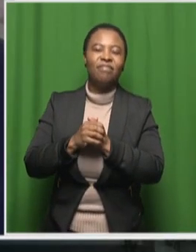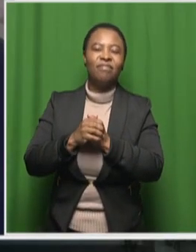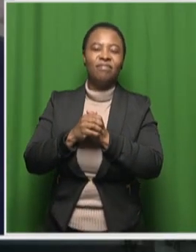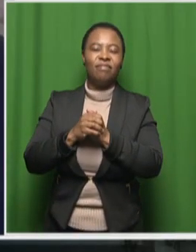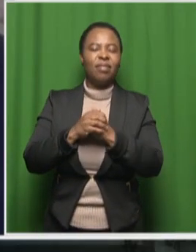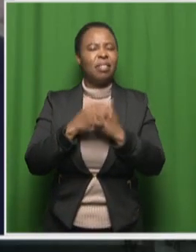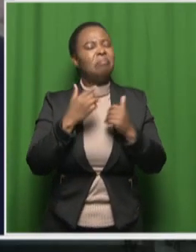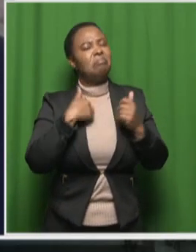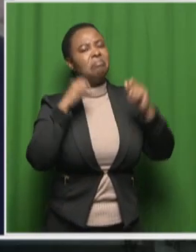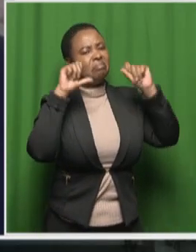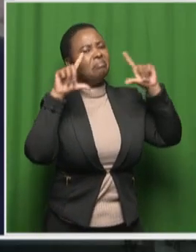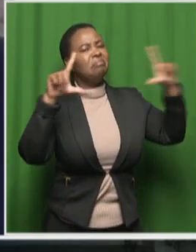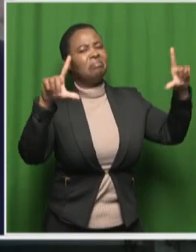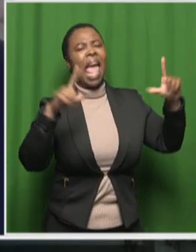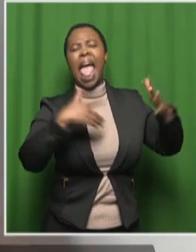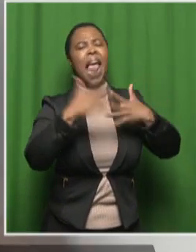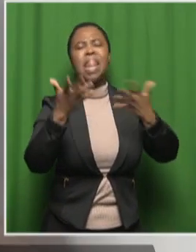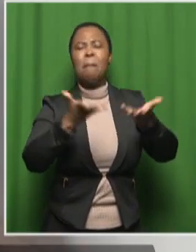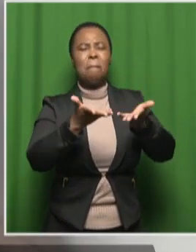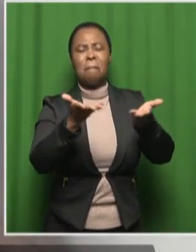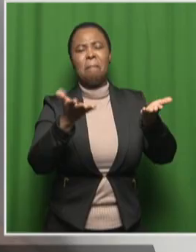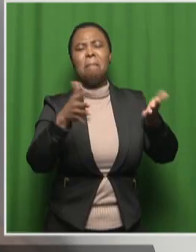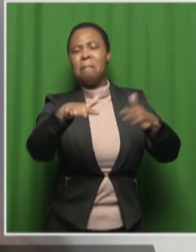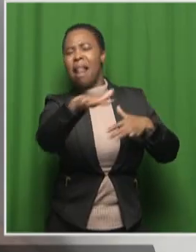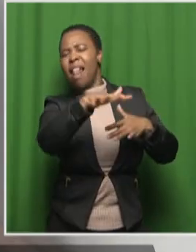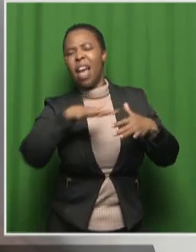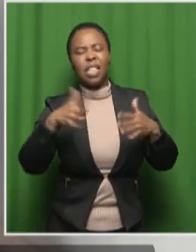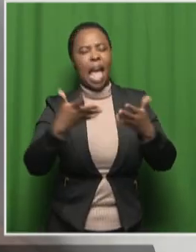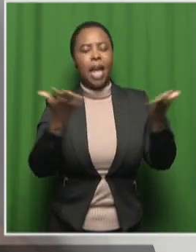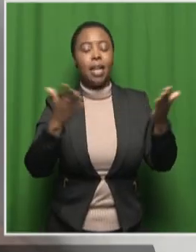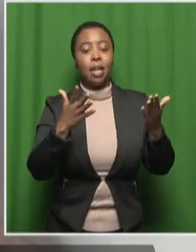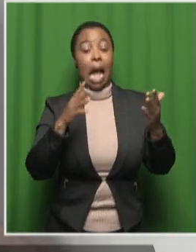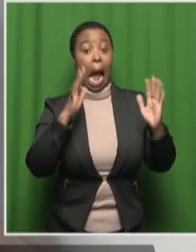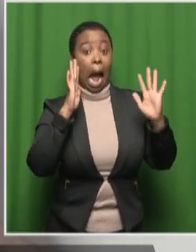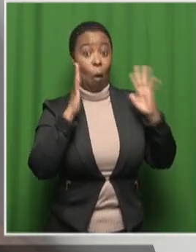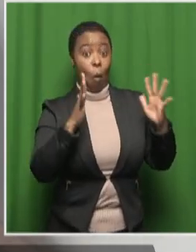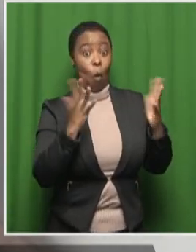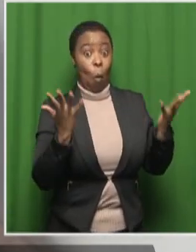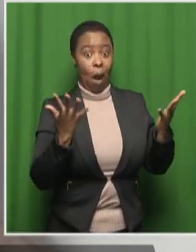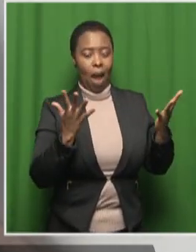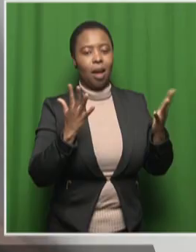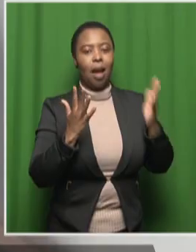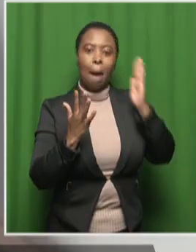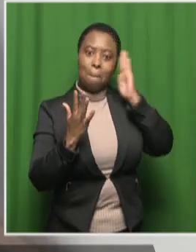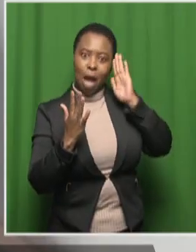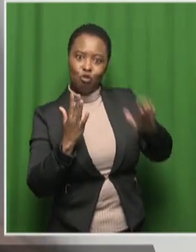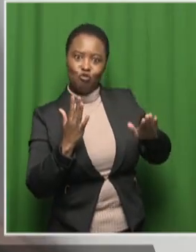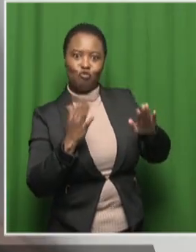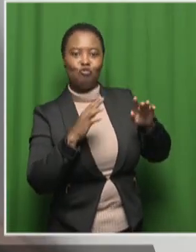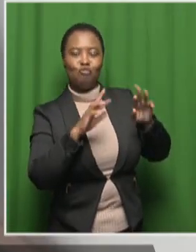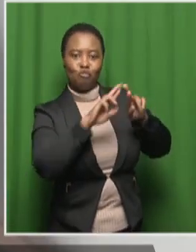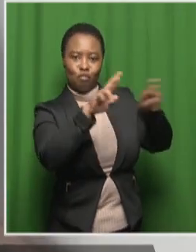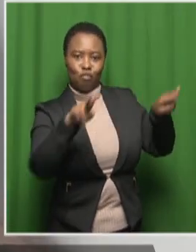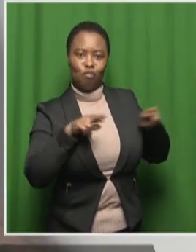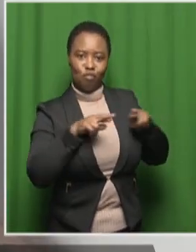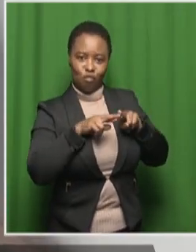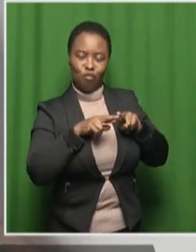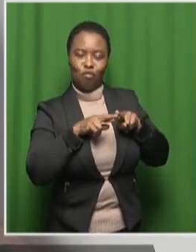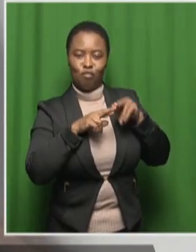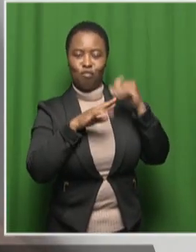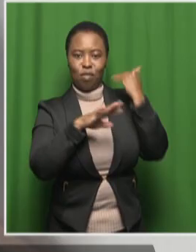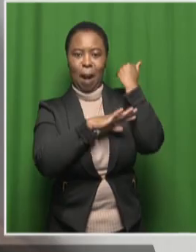I envision them in any place. Like, I think mainly in bedrooms. I wish for it to live bedrooms because I'd love for